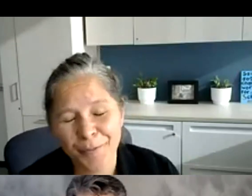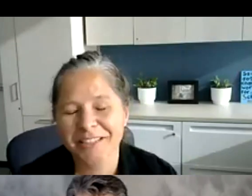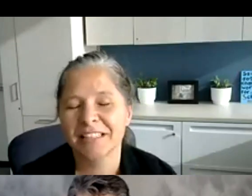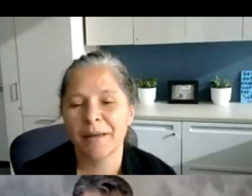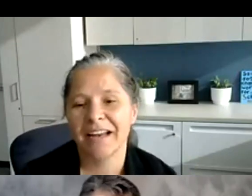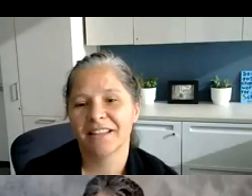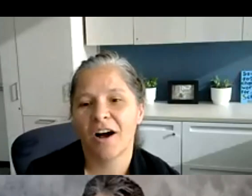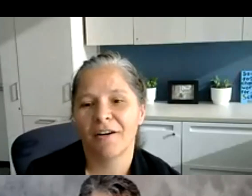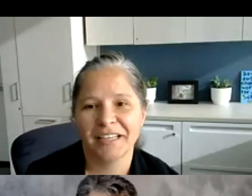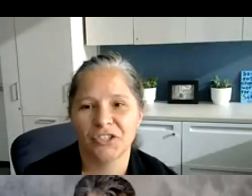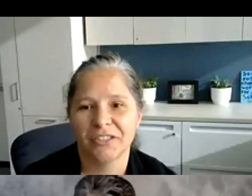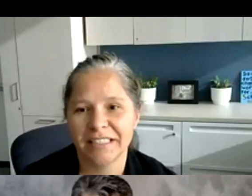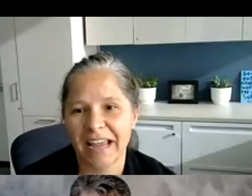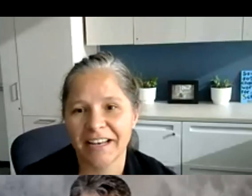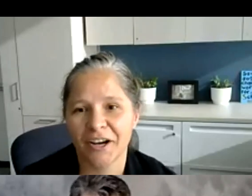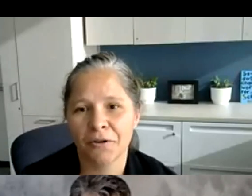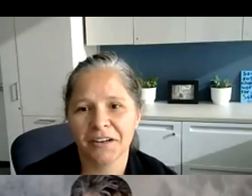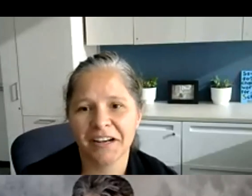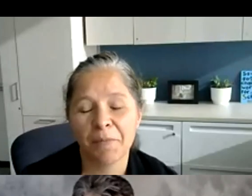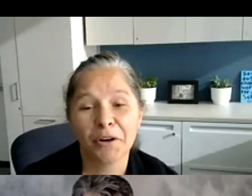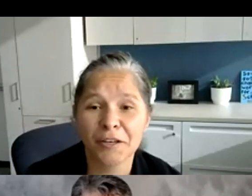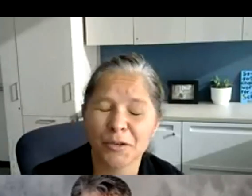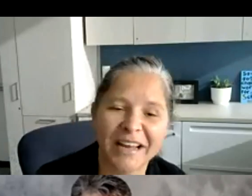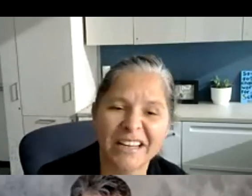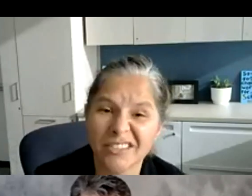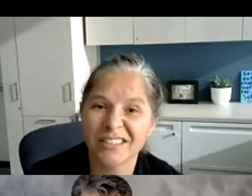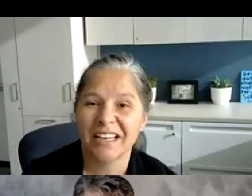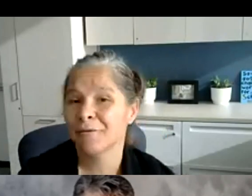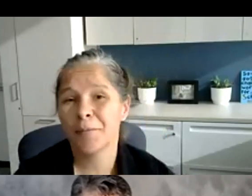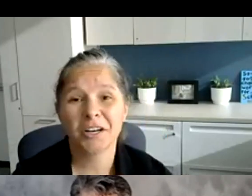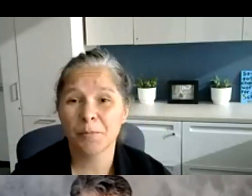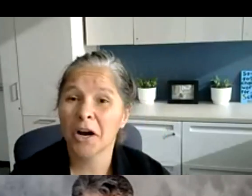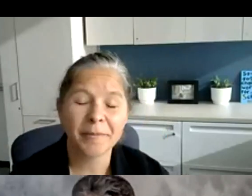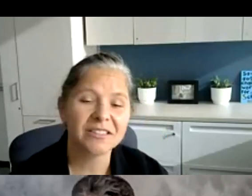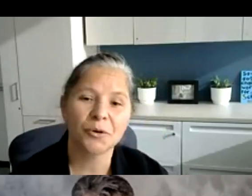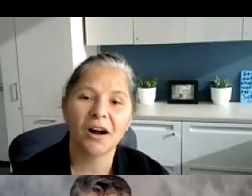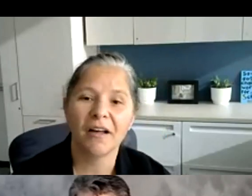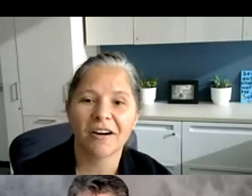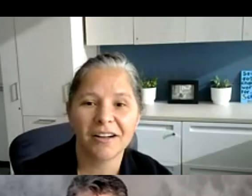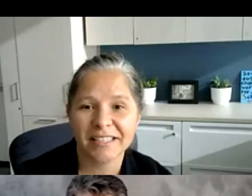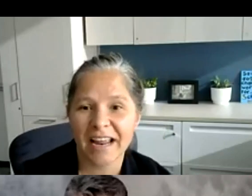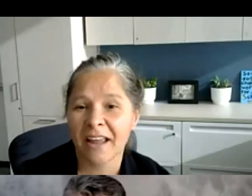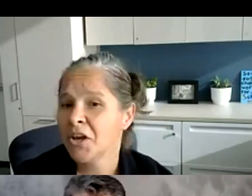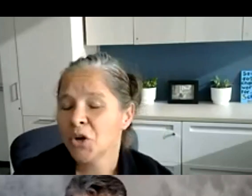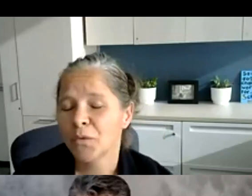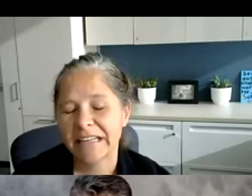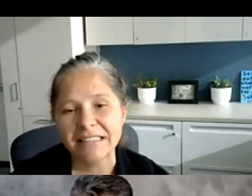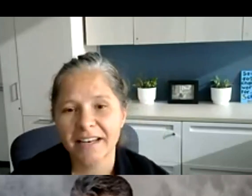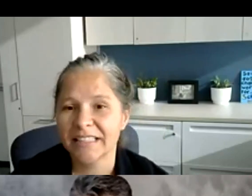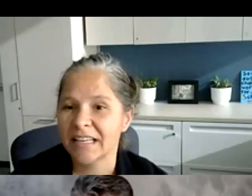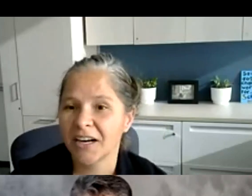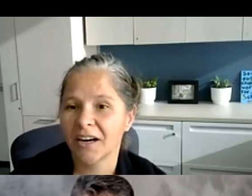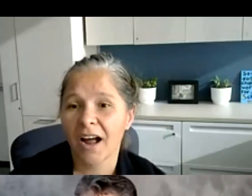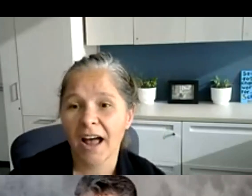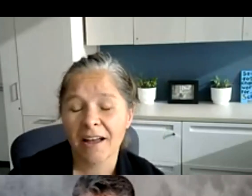thank you for participating in the conversation today. I know there are a number of folks from agency and from our departments who are on the call today. Really